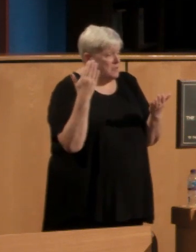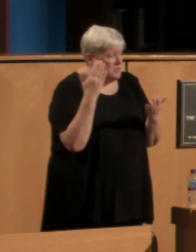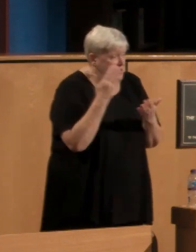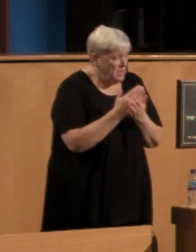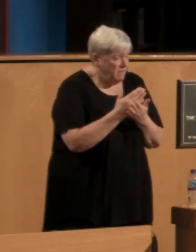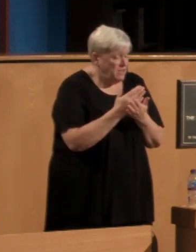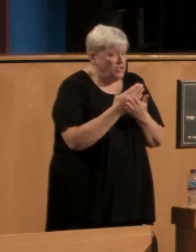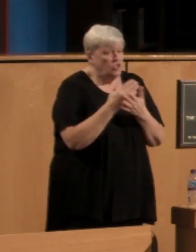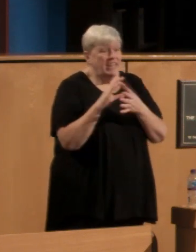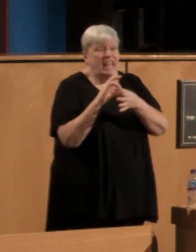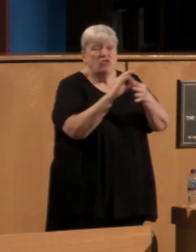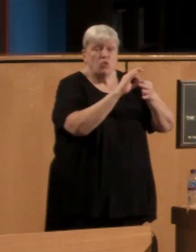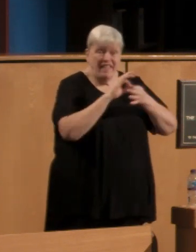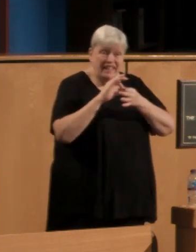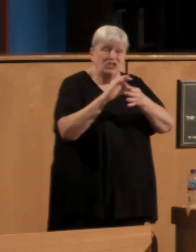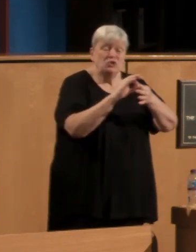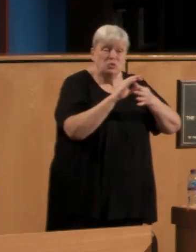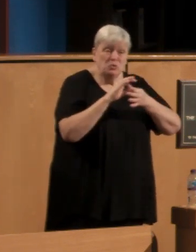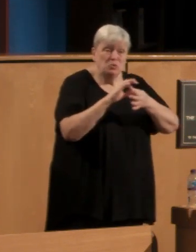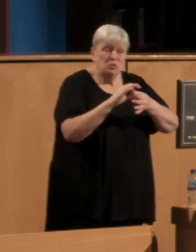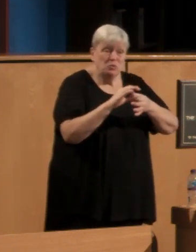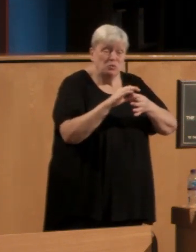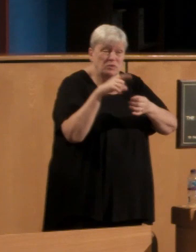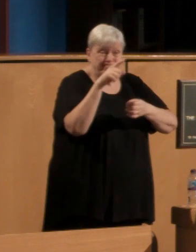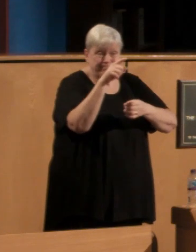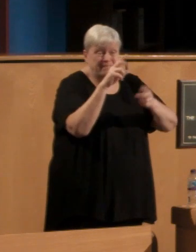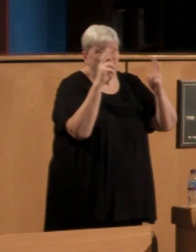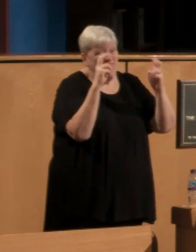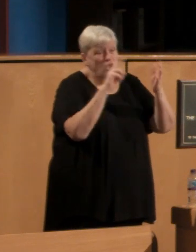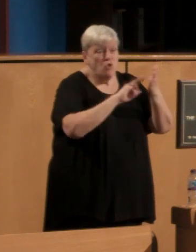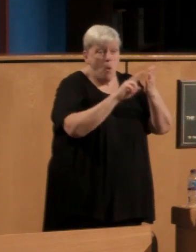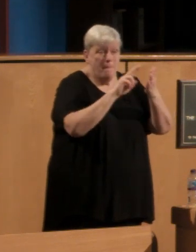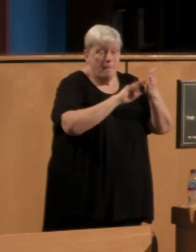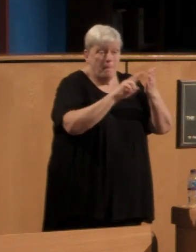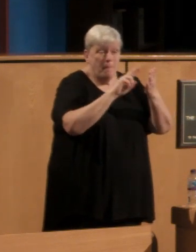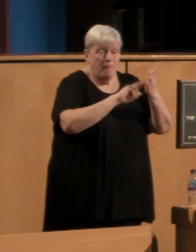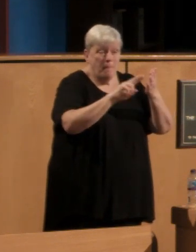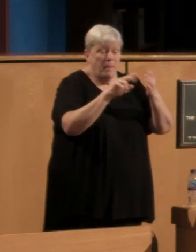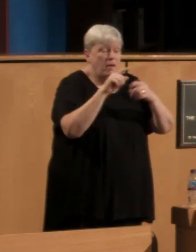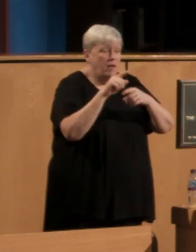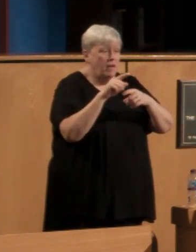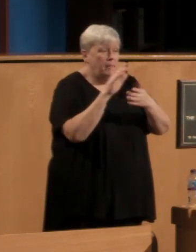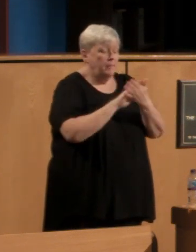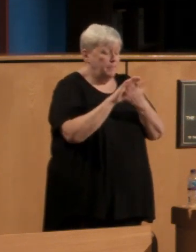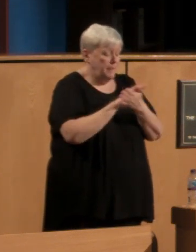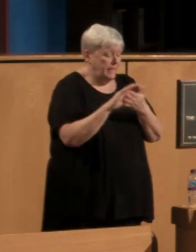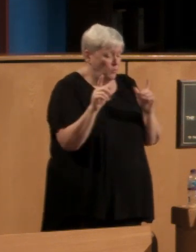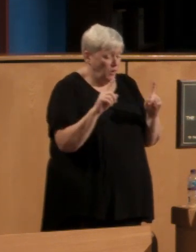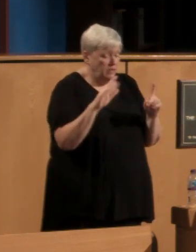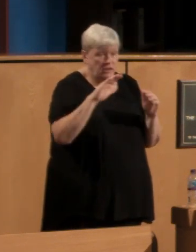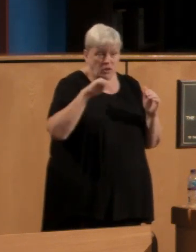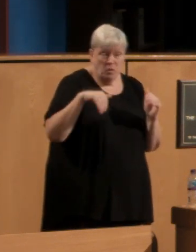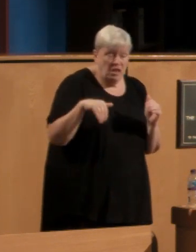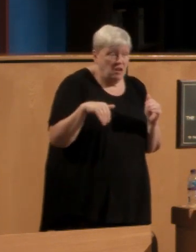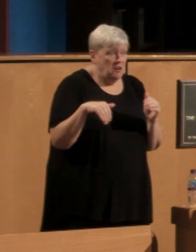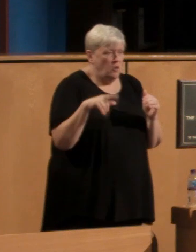definitionally in relation to the normative, which means that often queerness and what